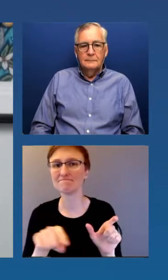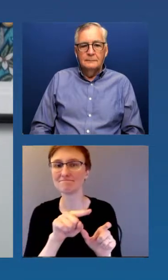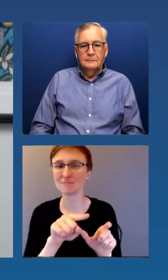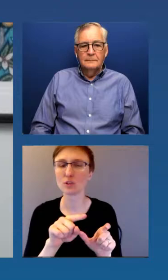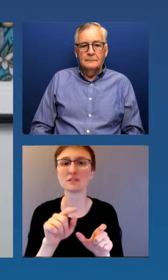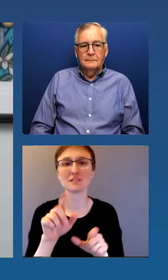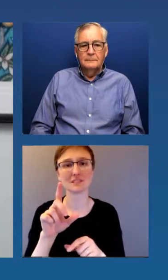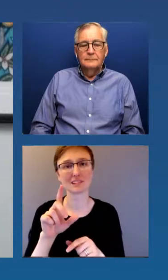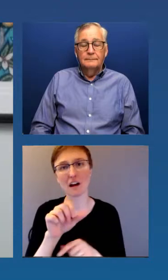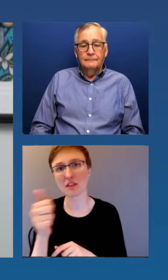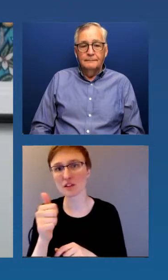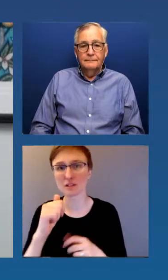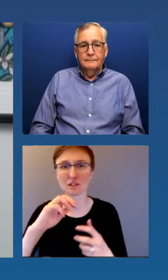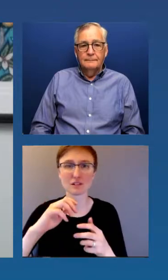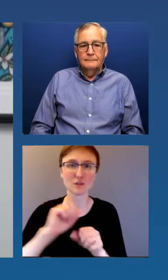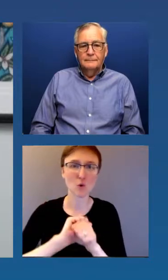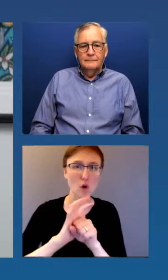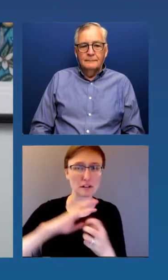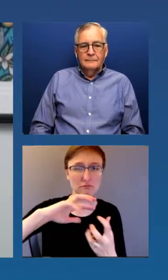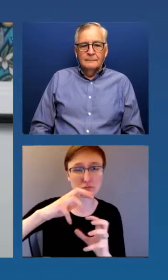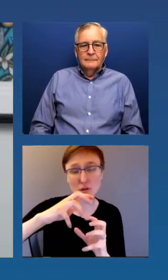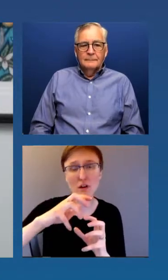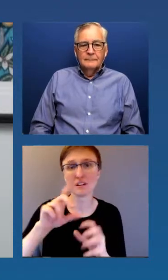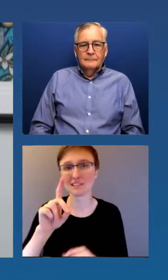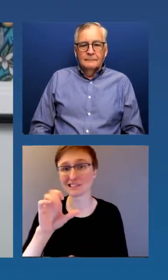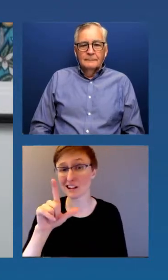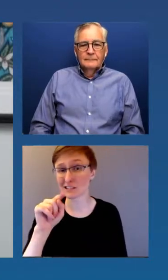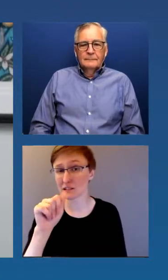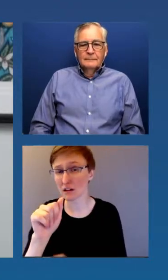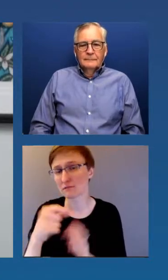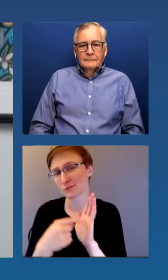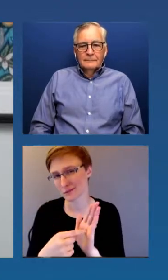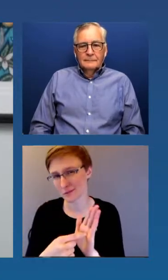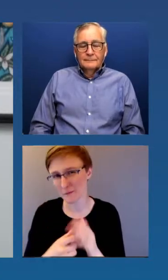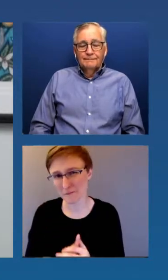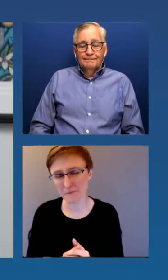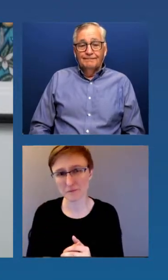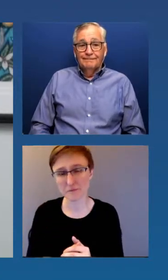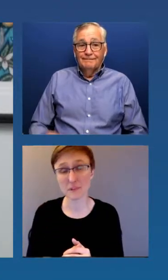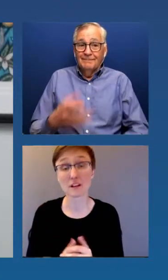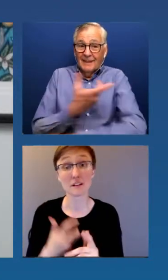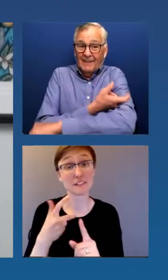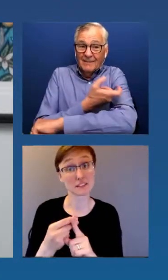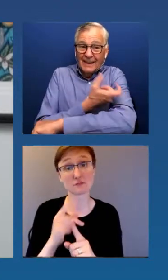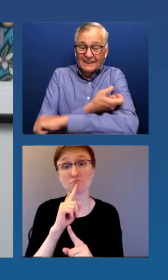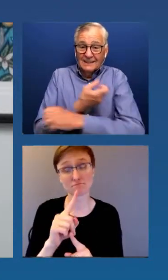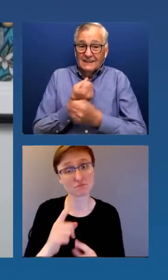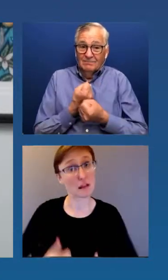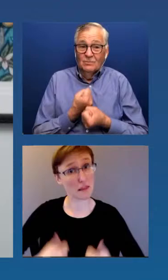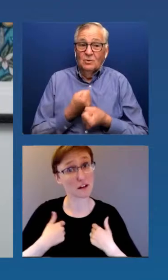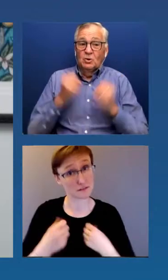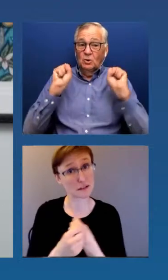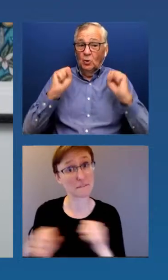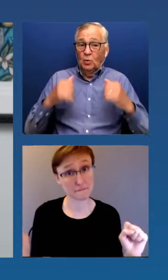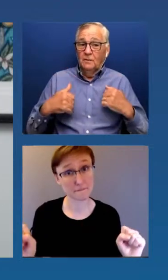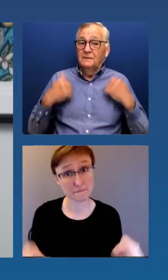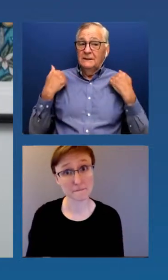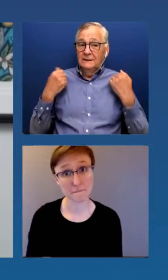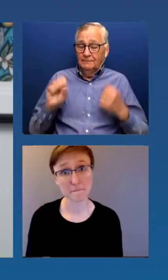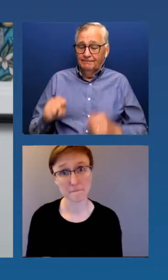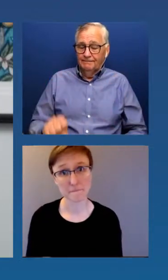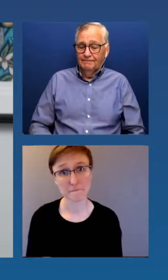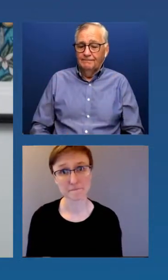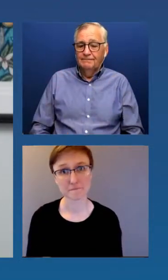lives. Vaccines are saving lives. Les vaccins sauvent des vies. And lastly,